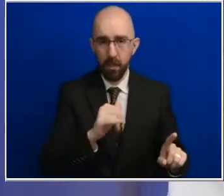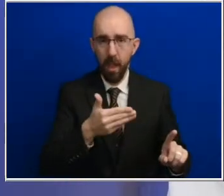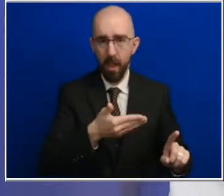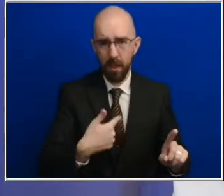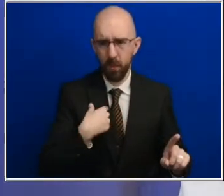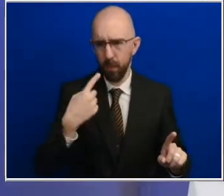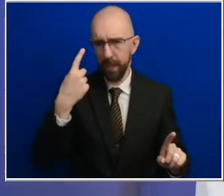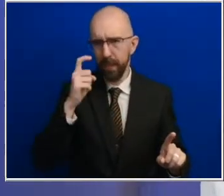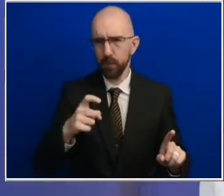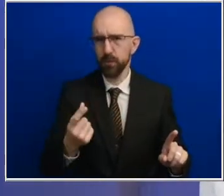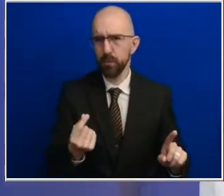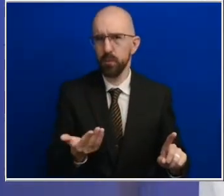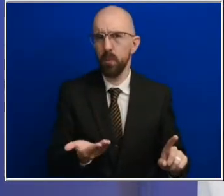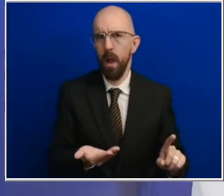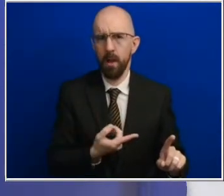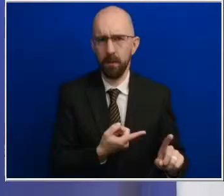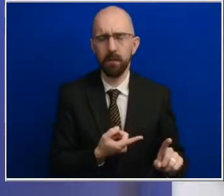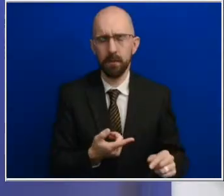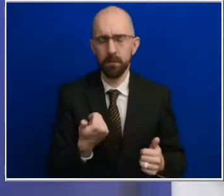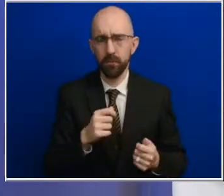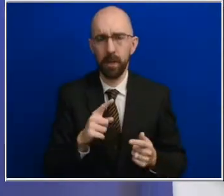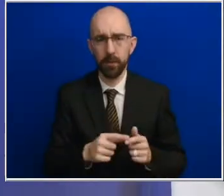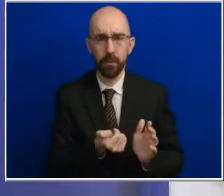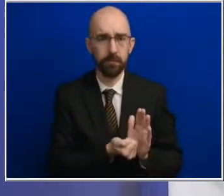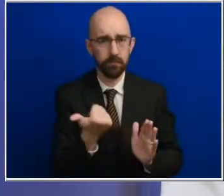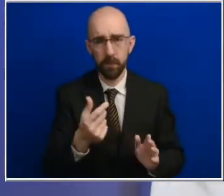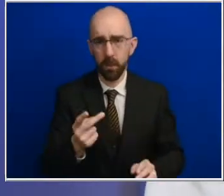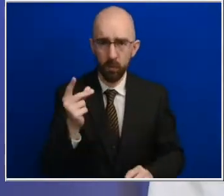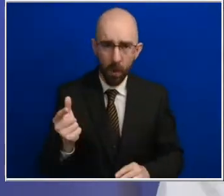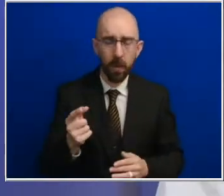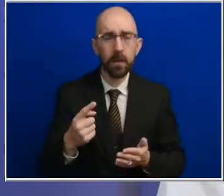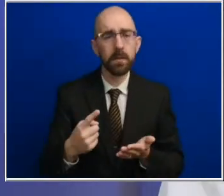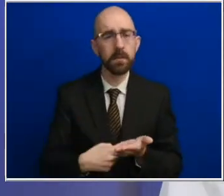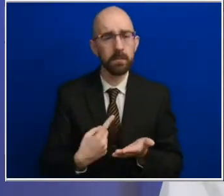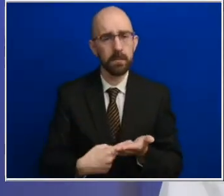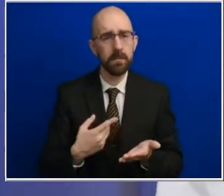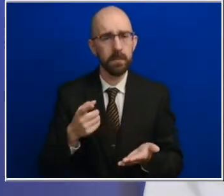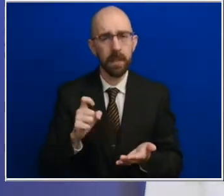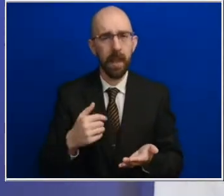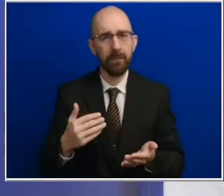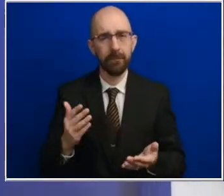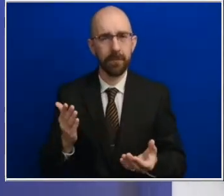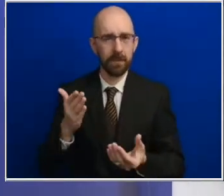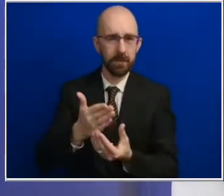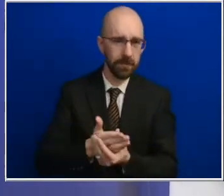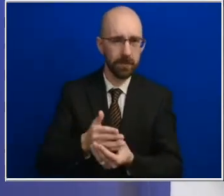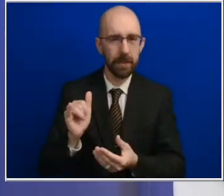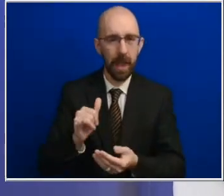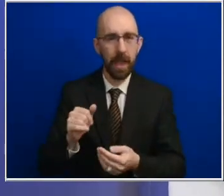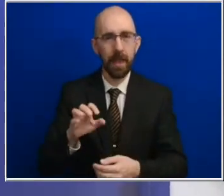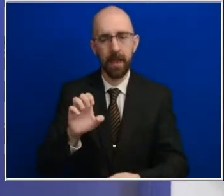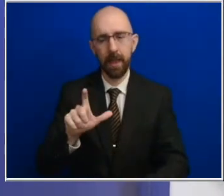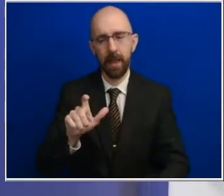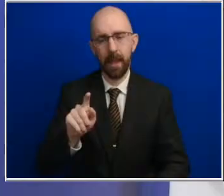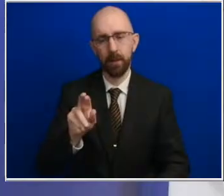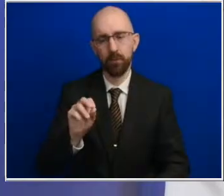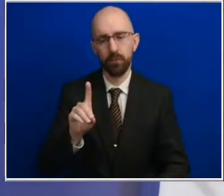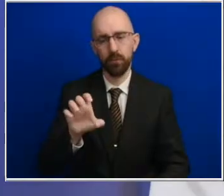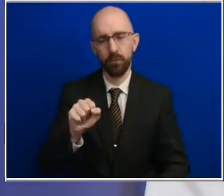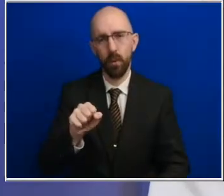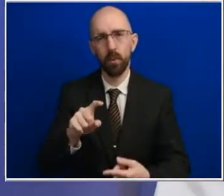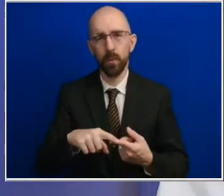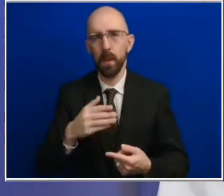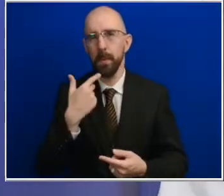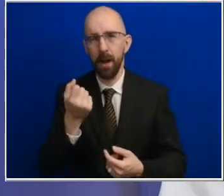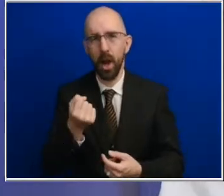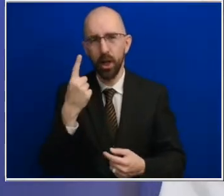we go try to remove it right away? Sometimes we do an interval step of putting electrodes inside someone's head to better understand their epilepsy.